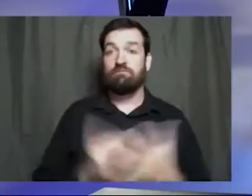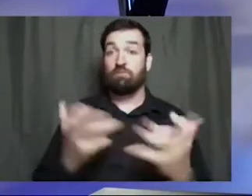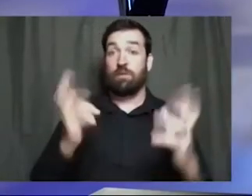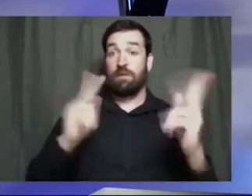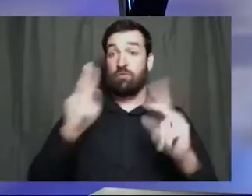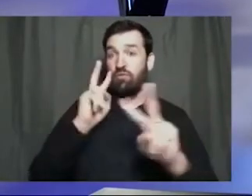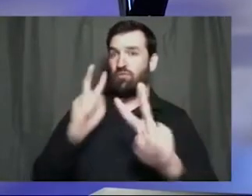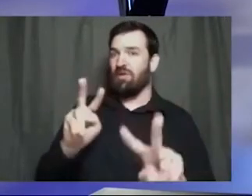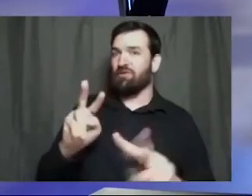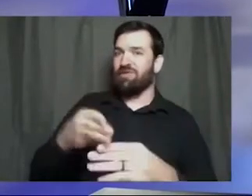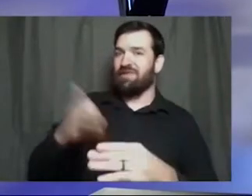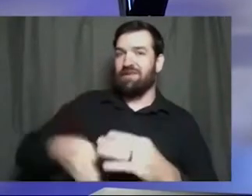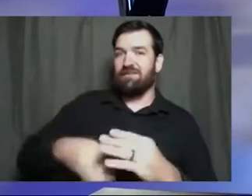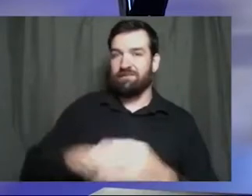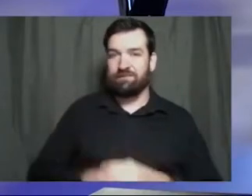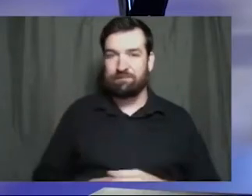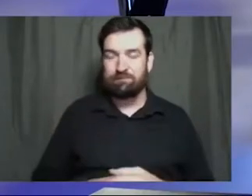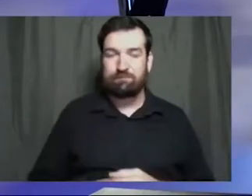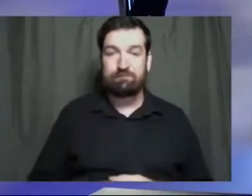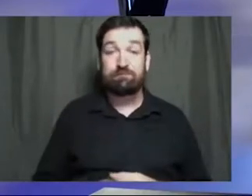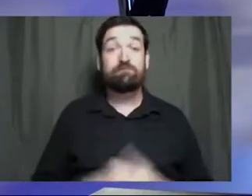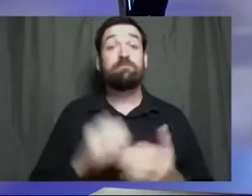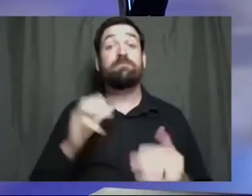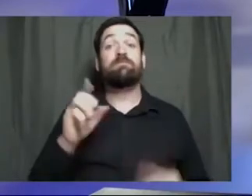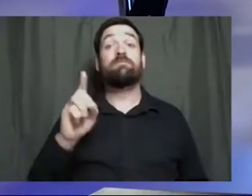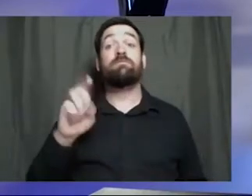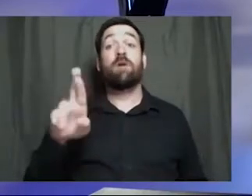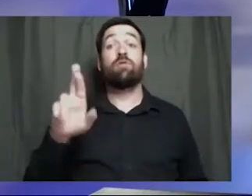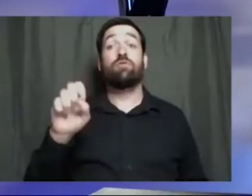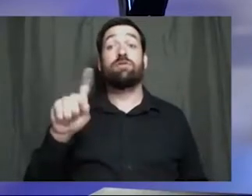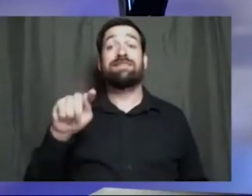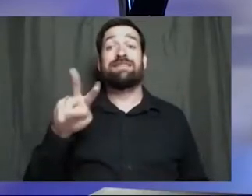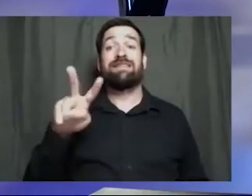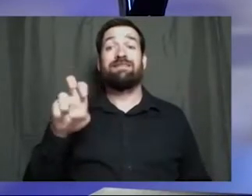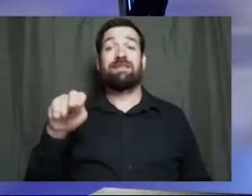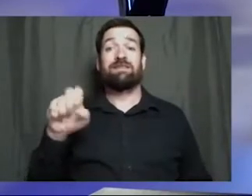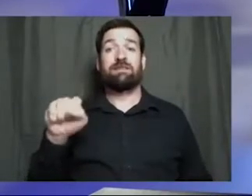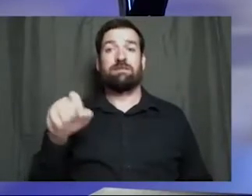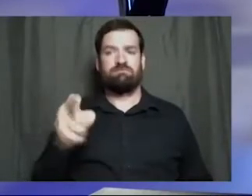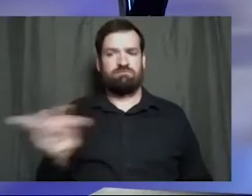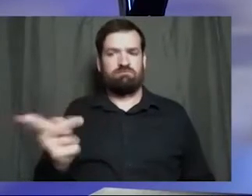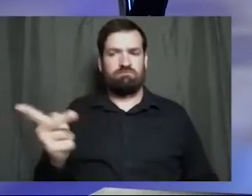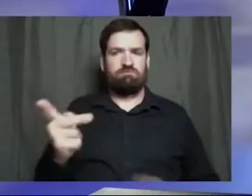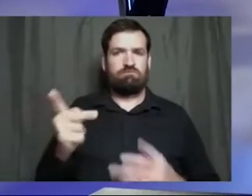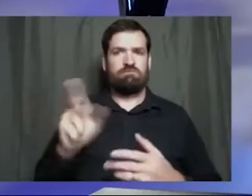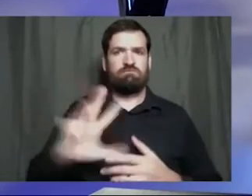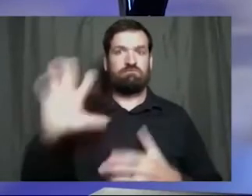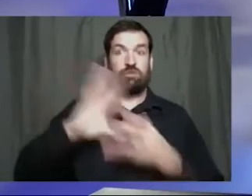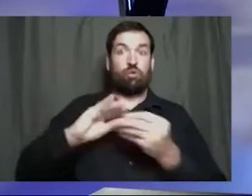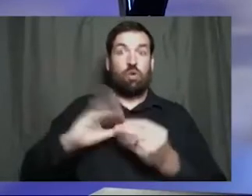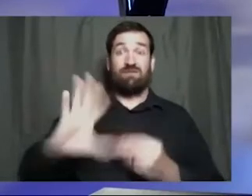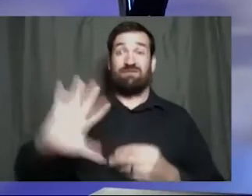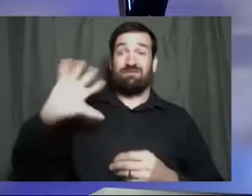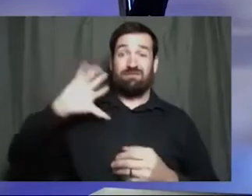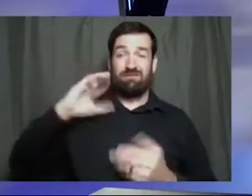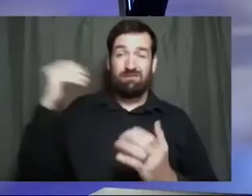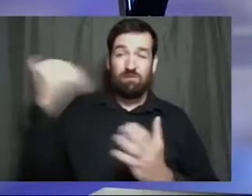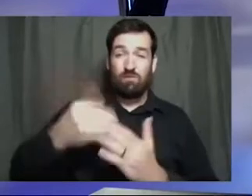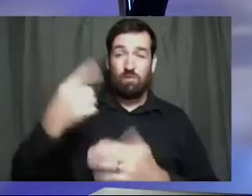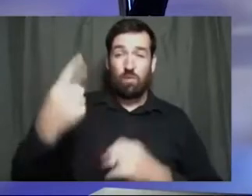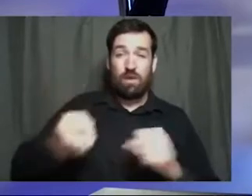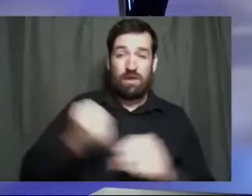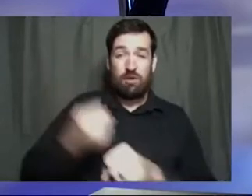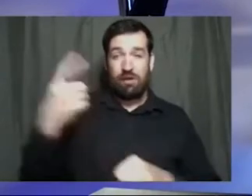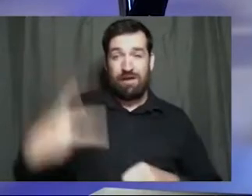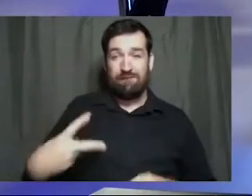that one. All right, so Dr. Stevens, you and I did a story way back when, it feels like, almost a year and a half ago, when you were just back from